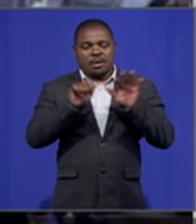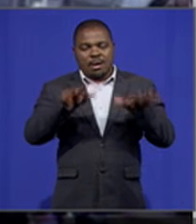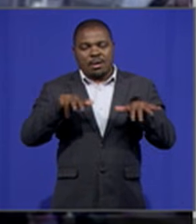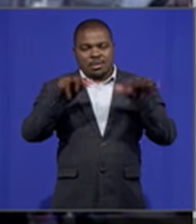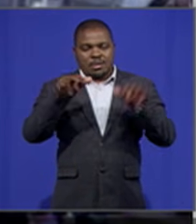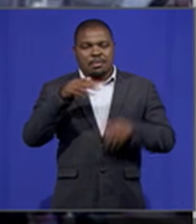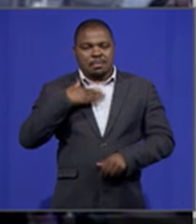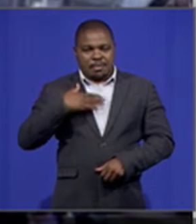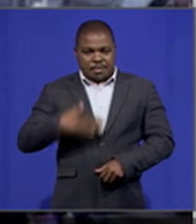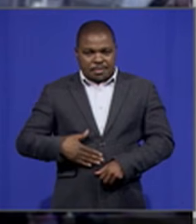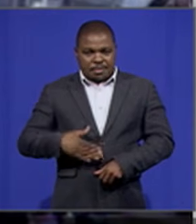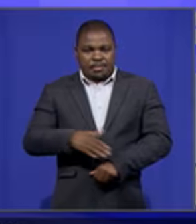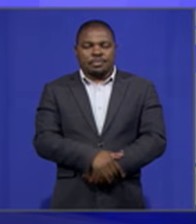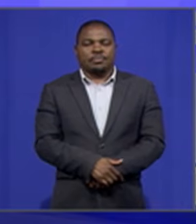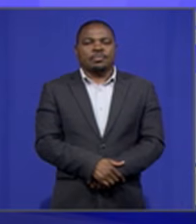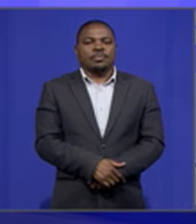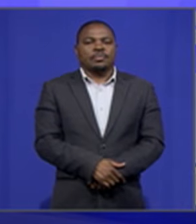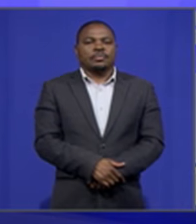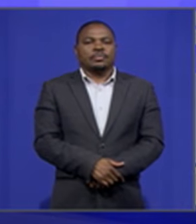May.